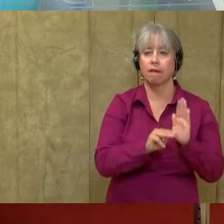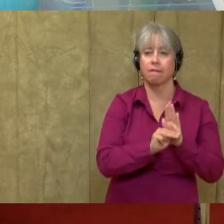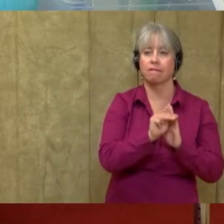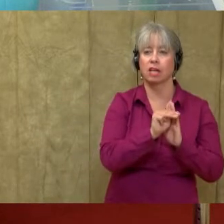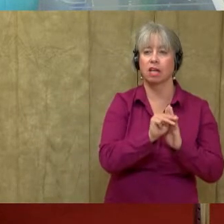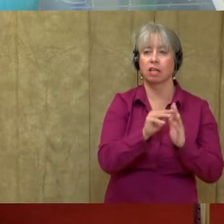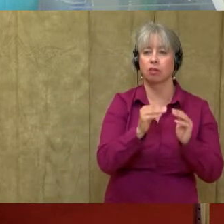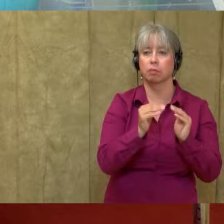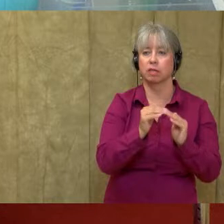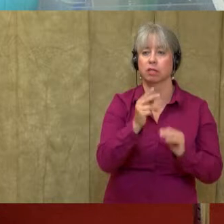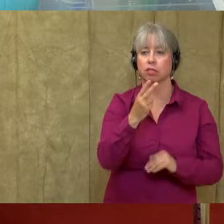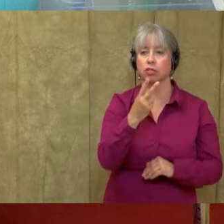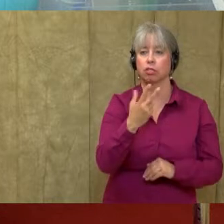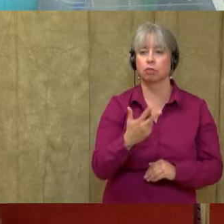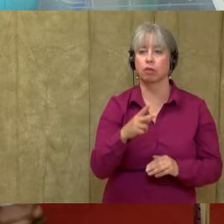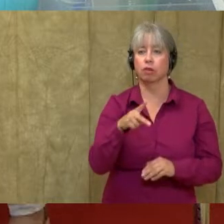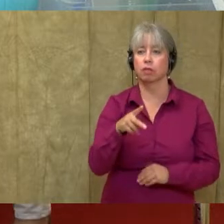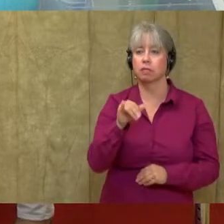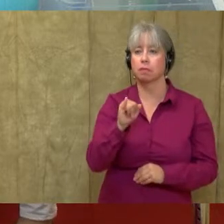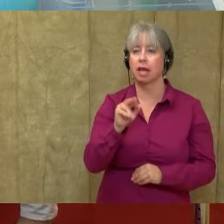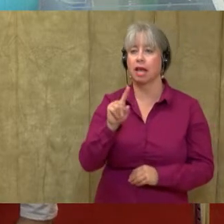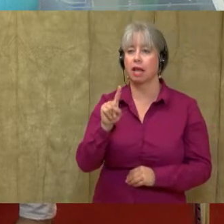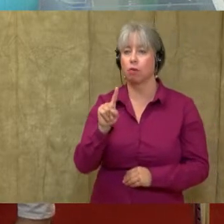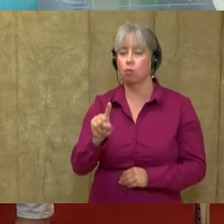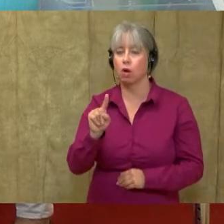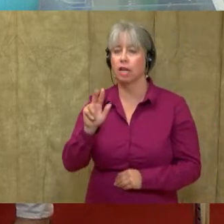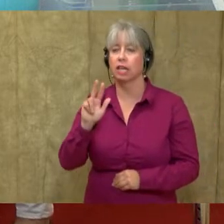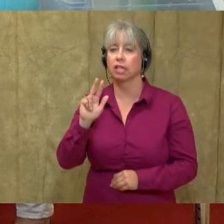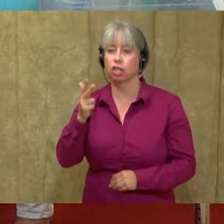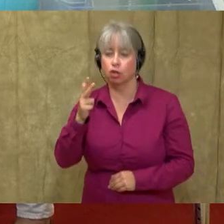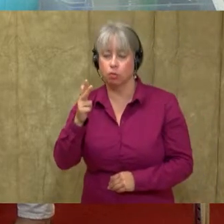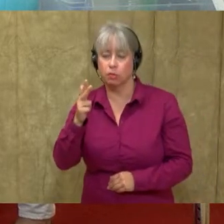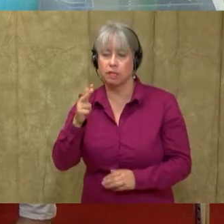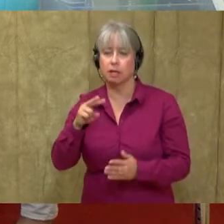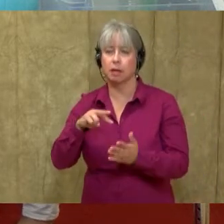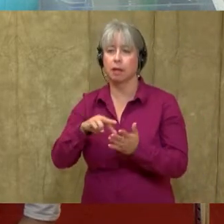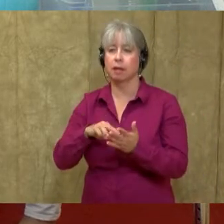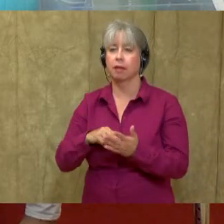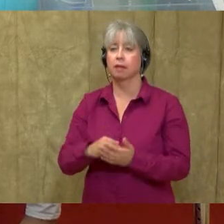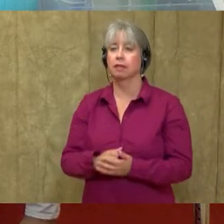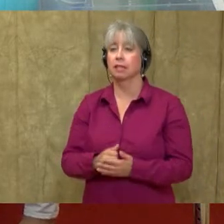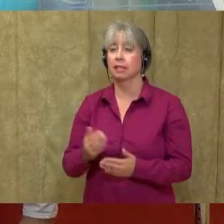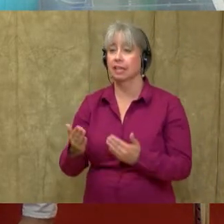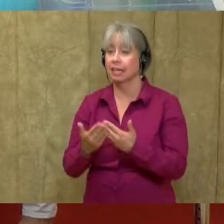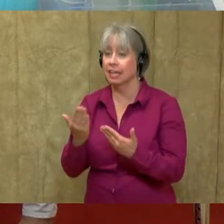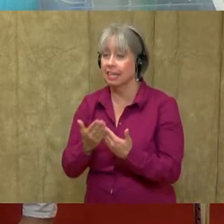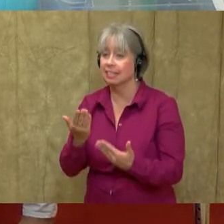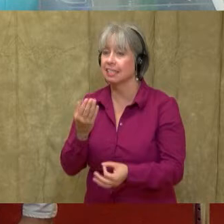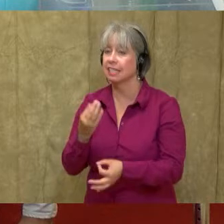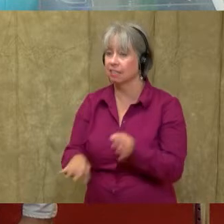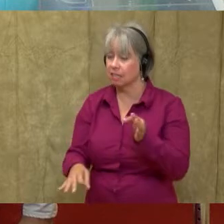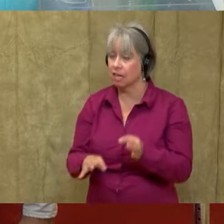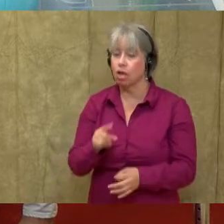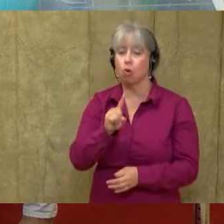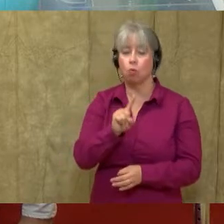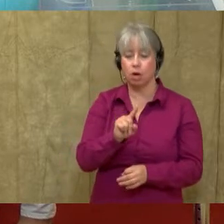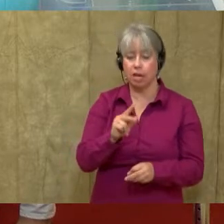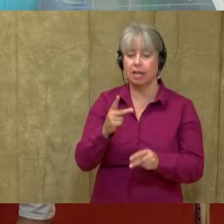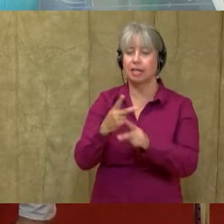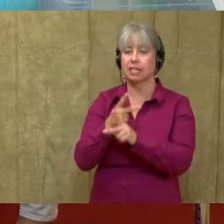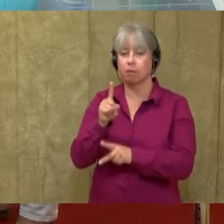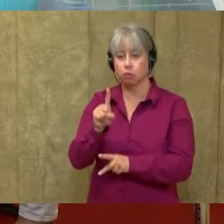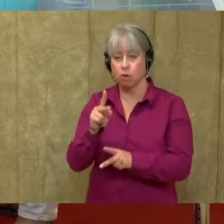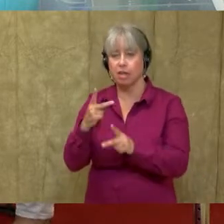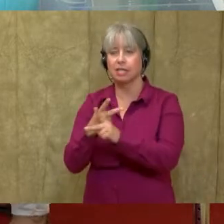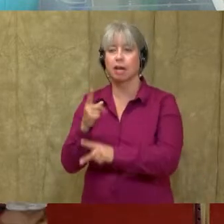for our radius. And what is 1 cubed? That one's easy. 1 times 1 times